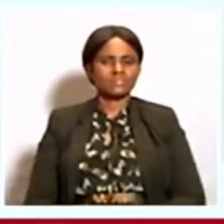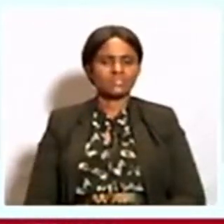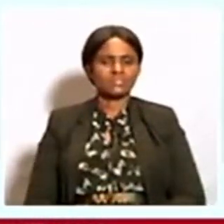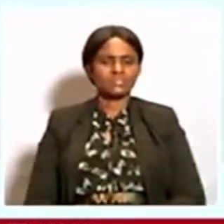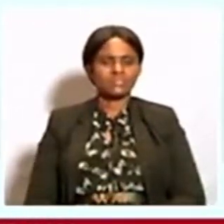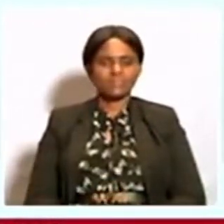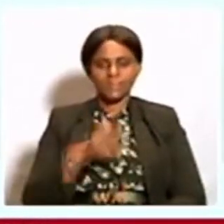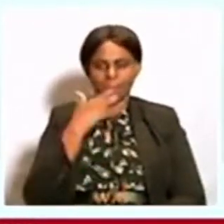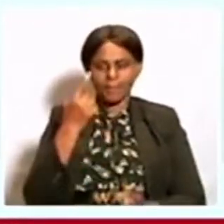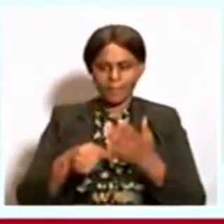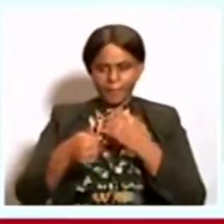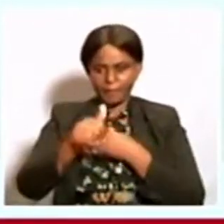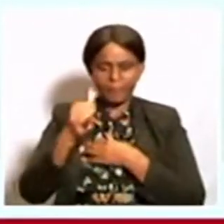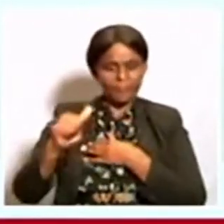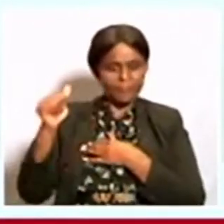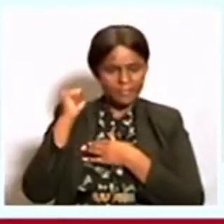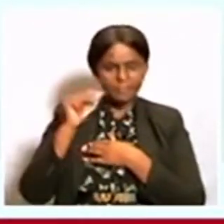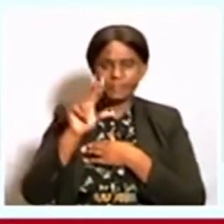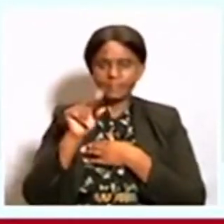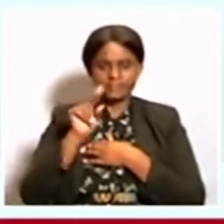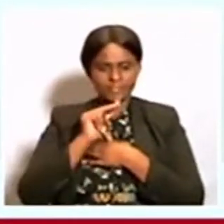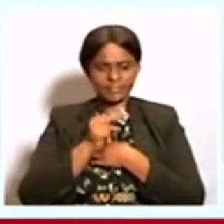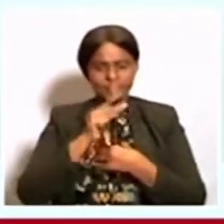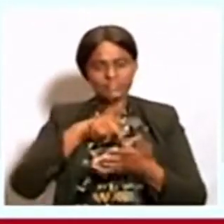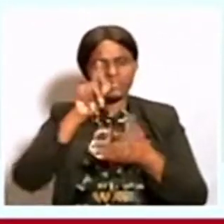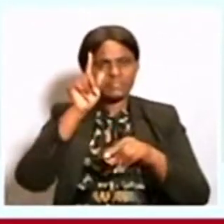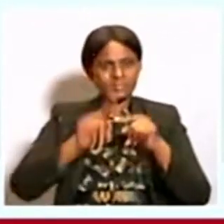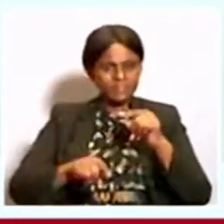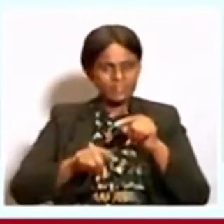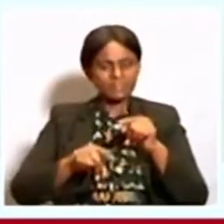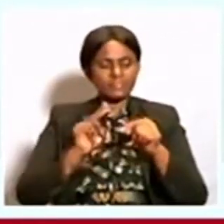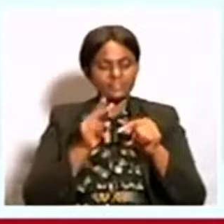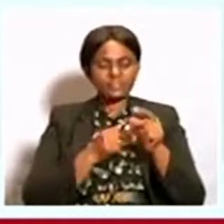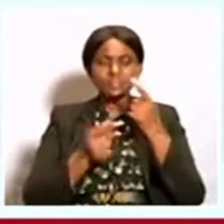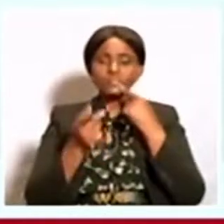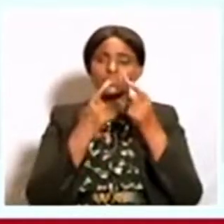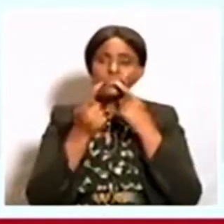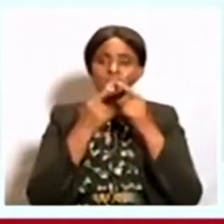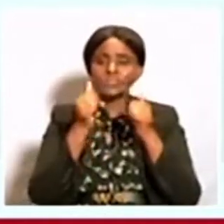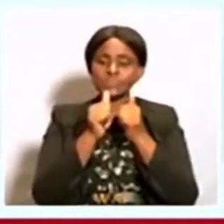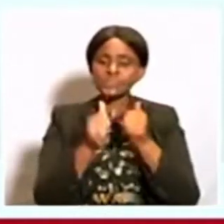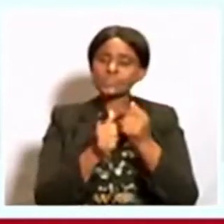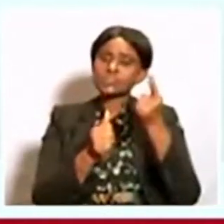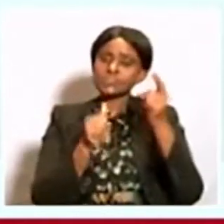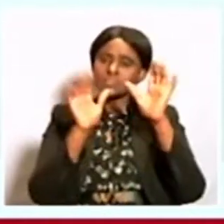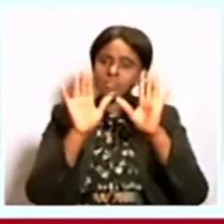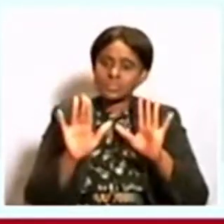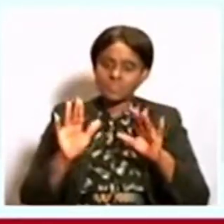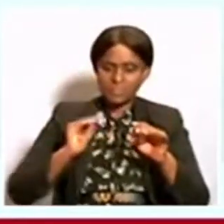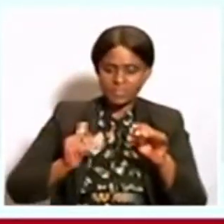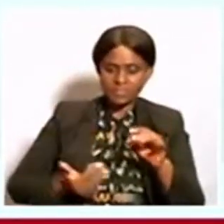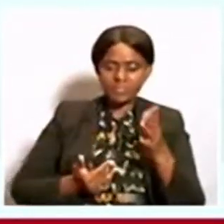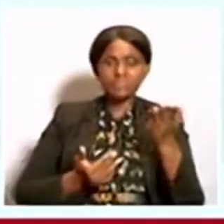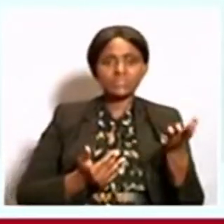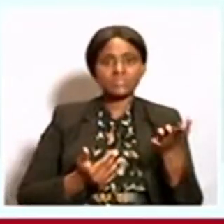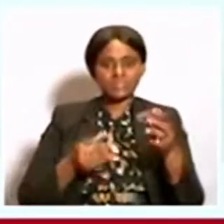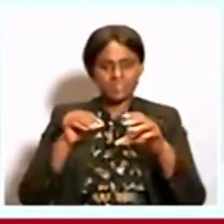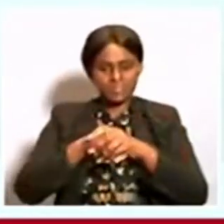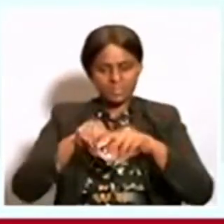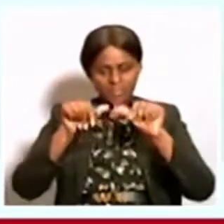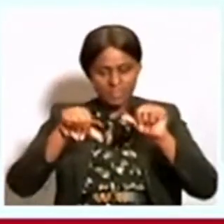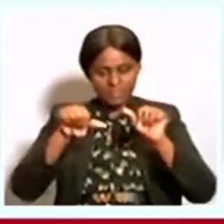He is supposed to object. No, we can't pay. There is this. We always talk of one wonderful lady here, internal